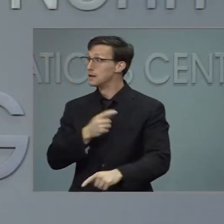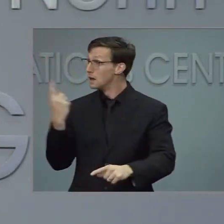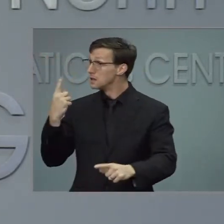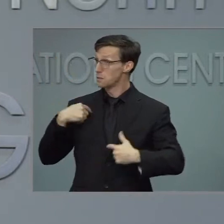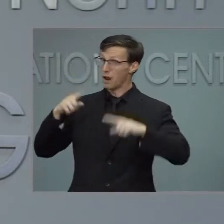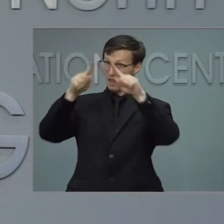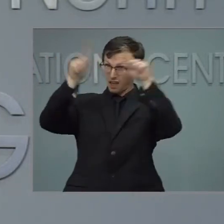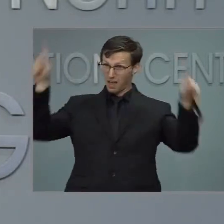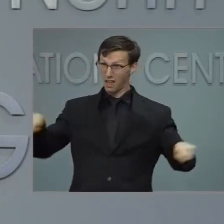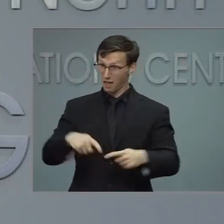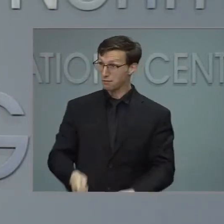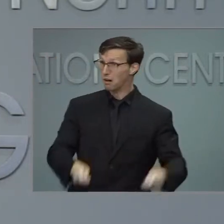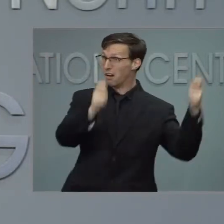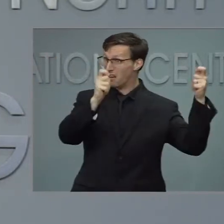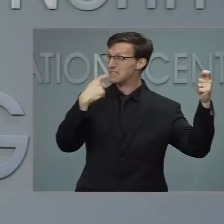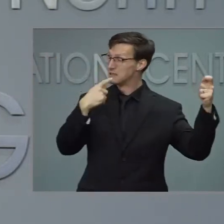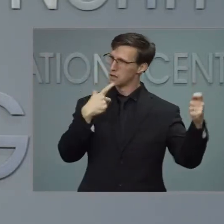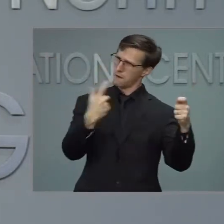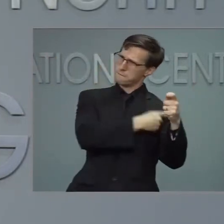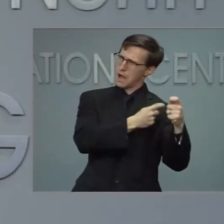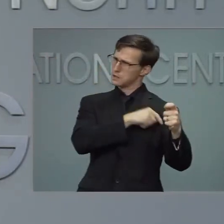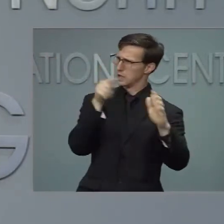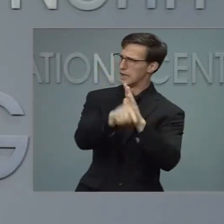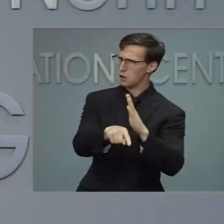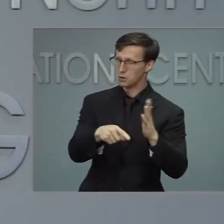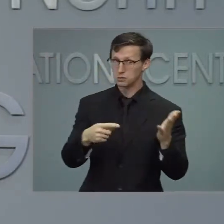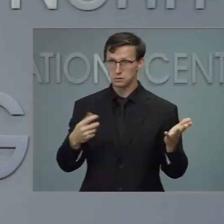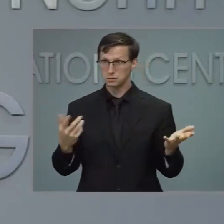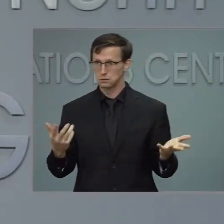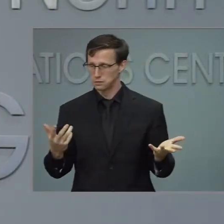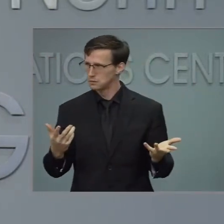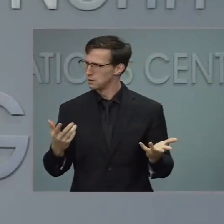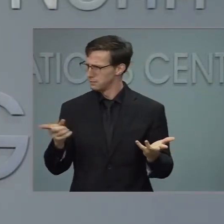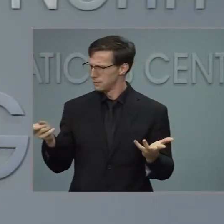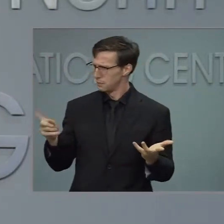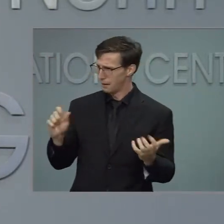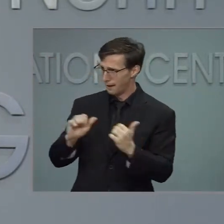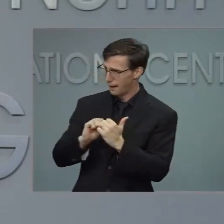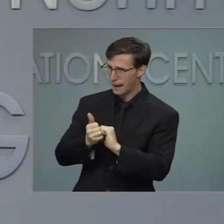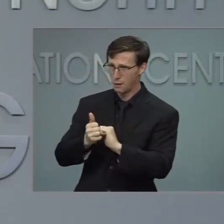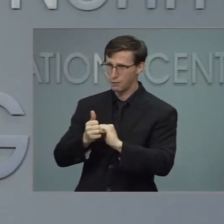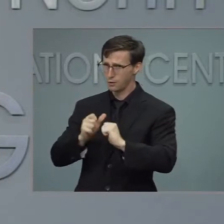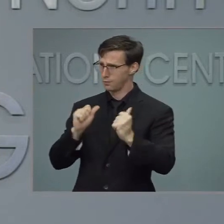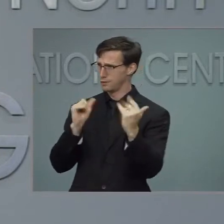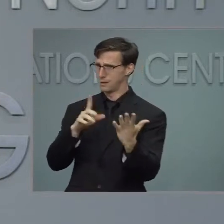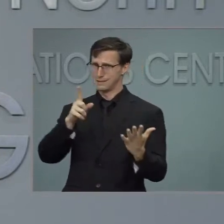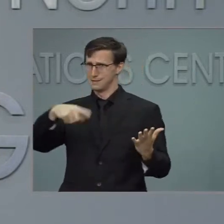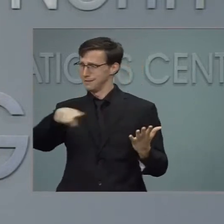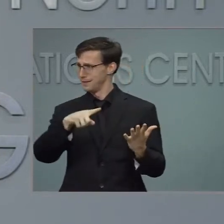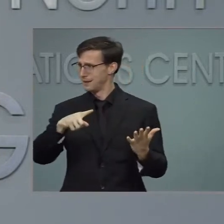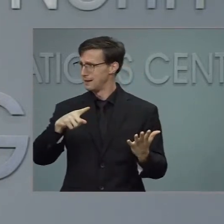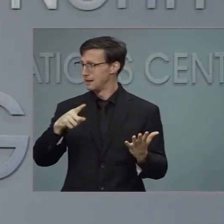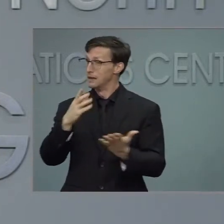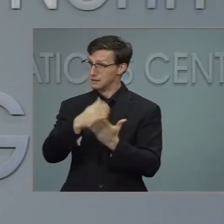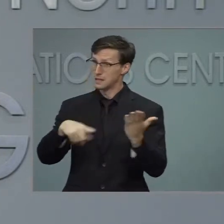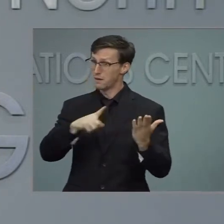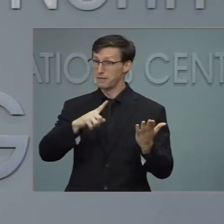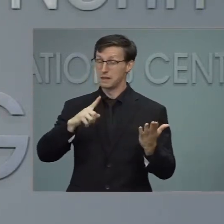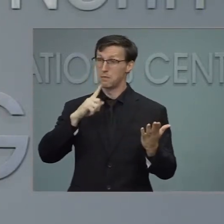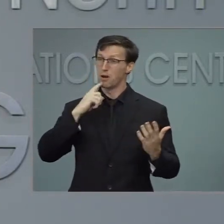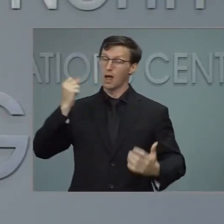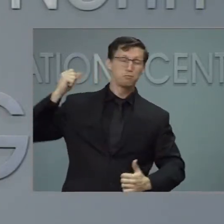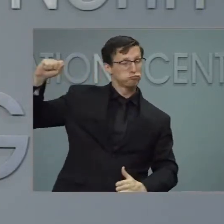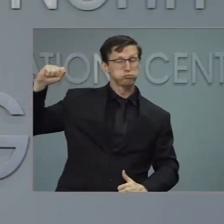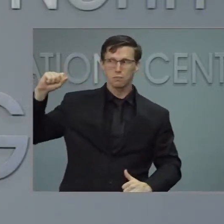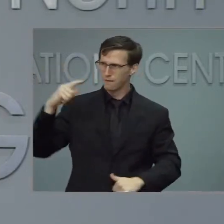How much of a fight has it been on the ground level to really counter the narrative from those opposed to the vaccine and trying to get people vaccinated, especially over the